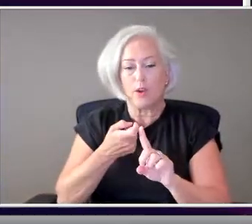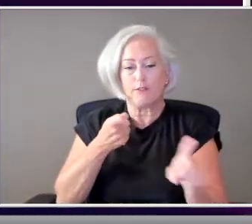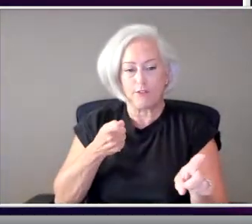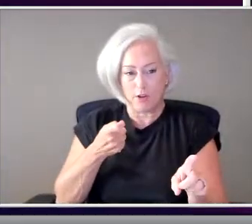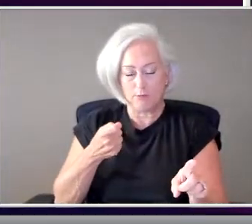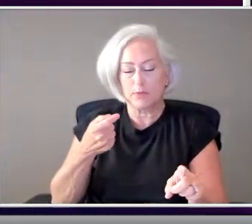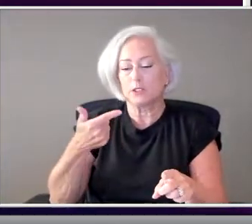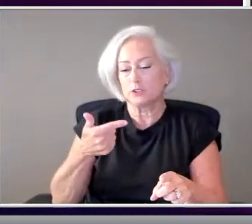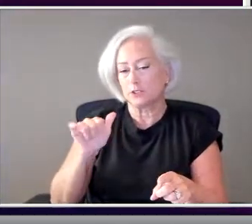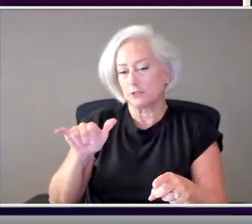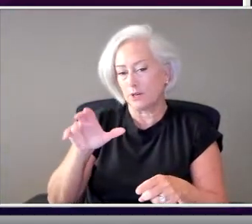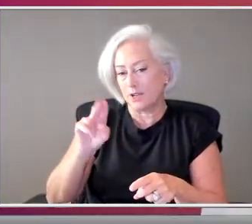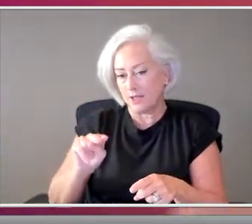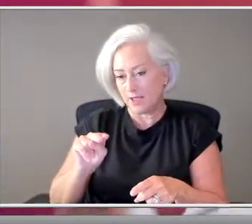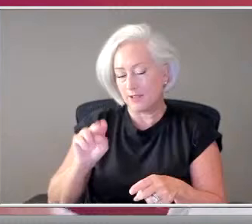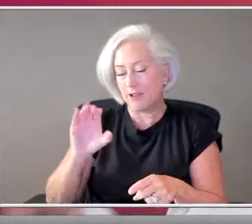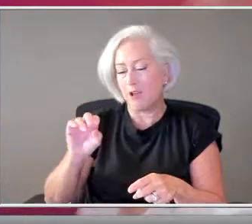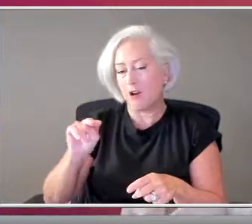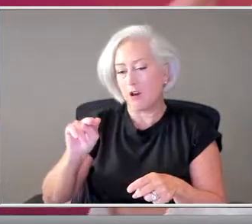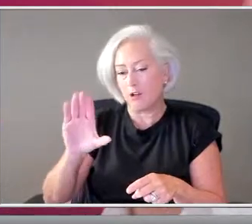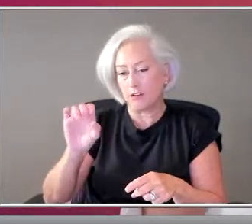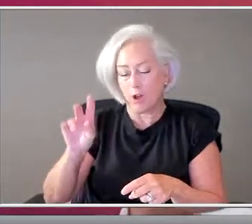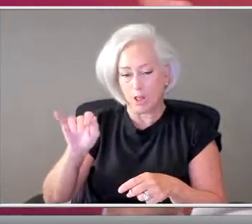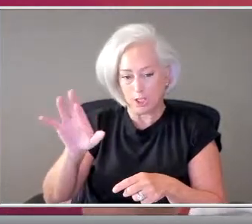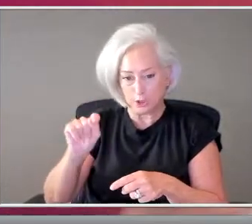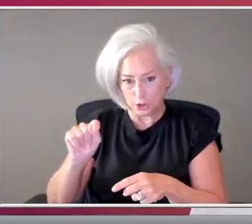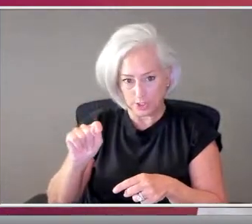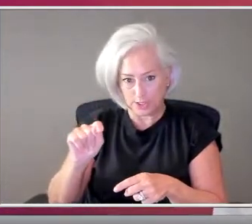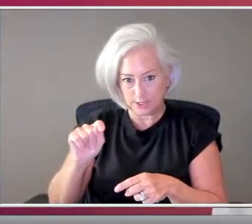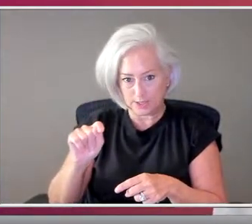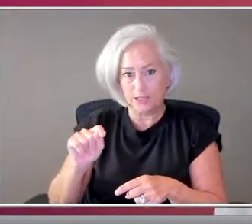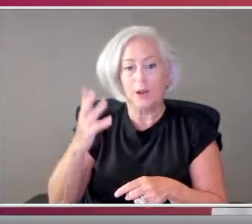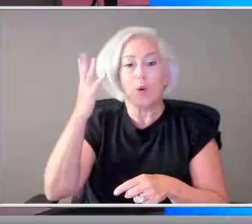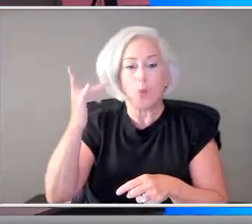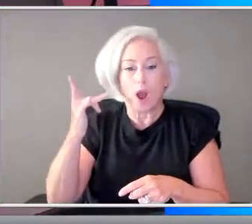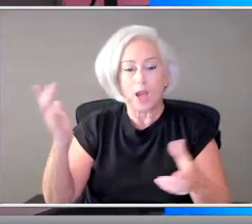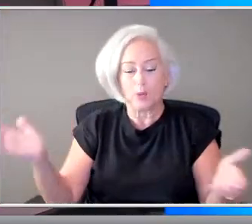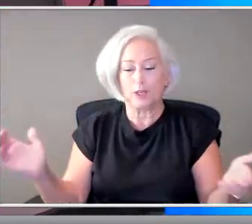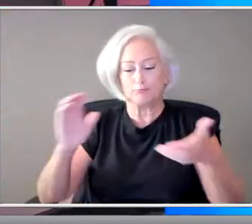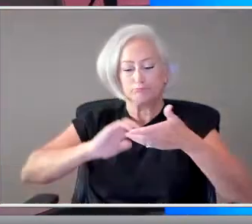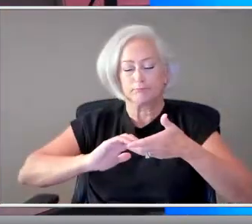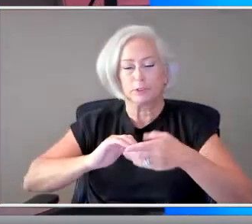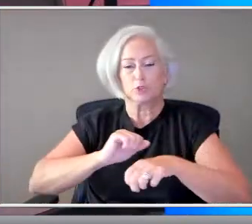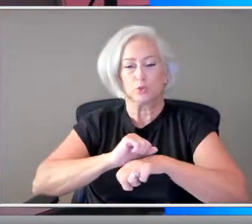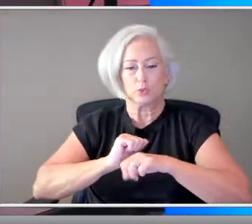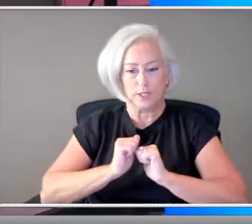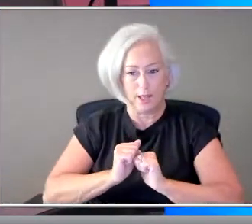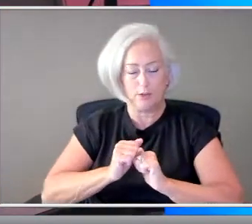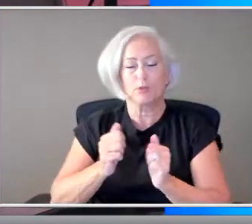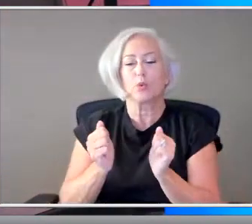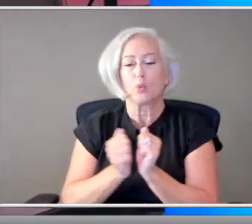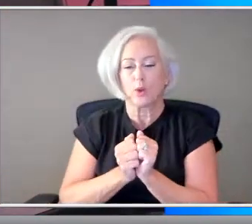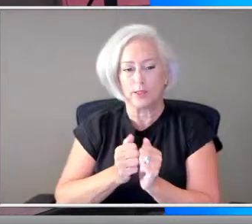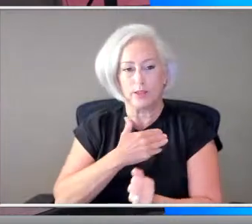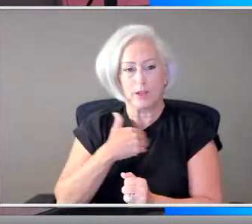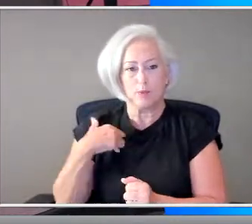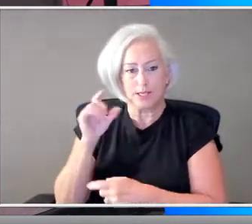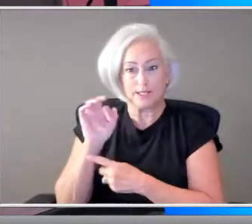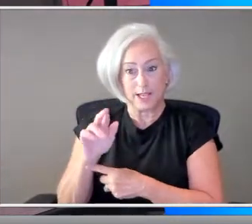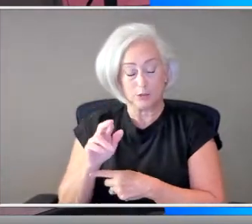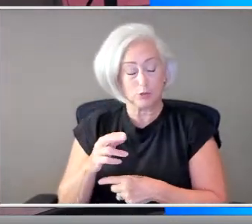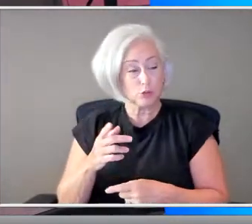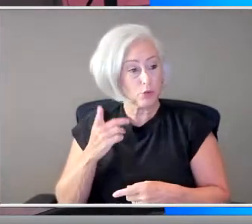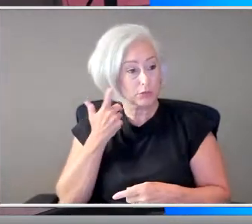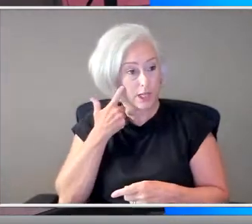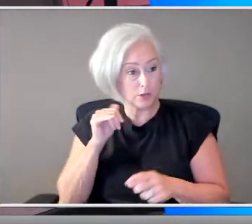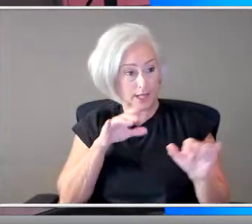would evaluate with a GYN oncologist because we work in tandem with the breast doctors. So this is something very common. It is, it is. So it